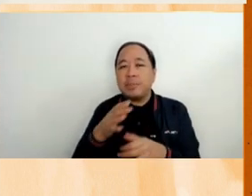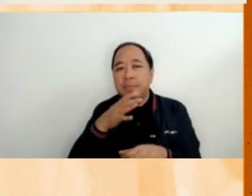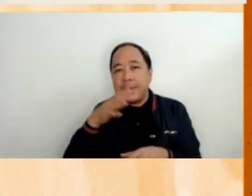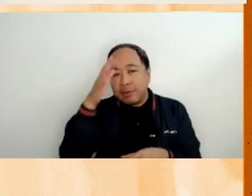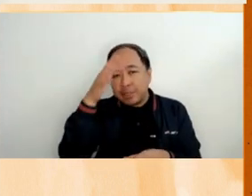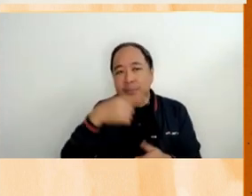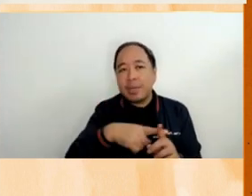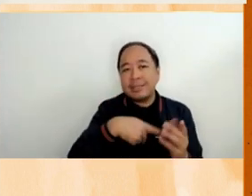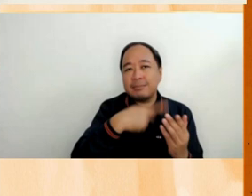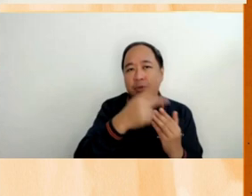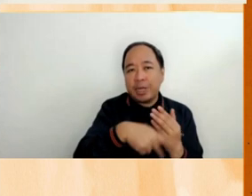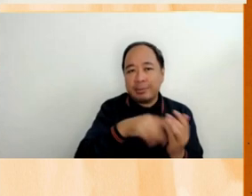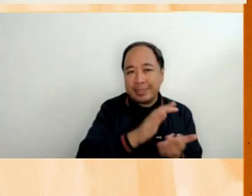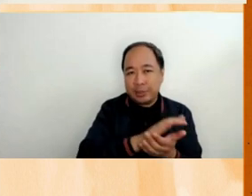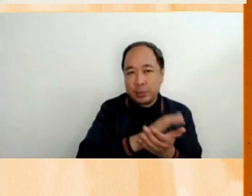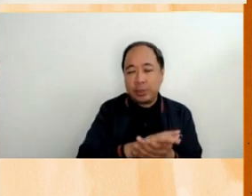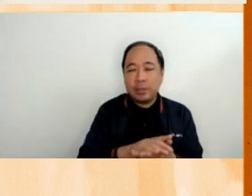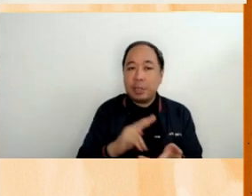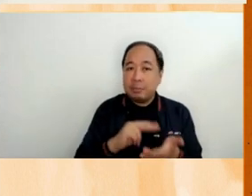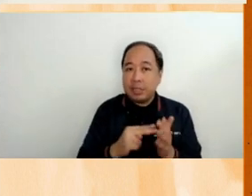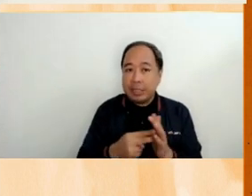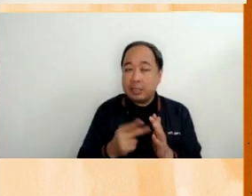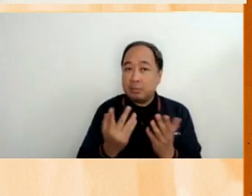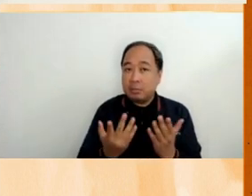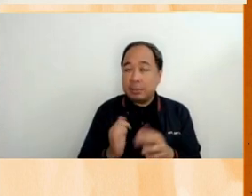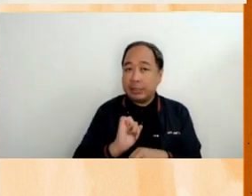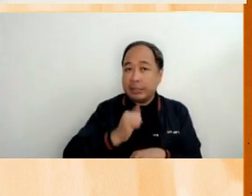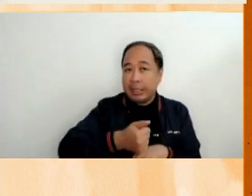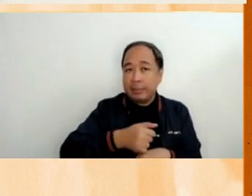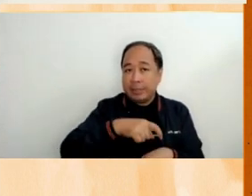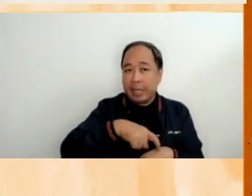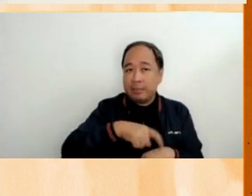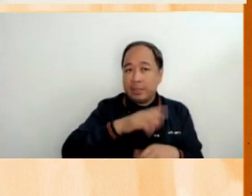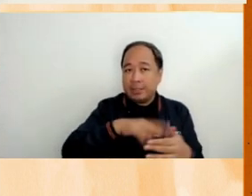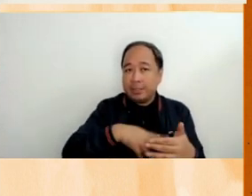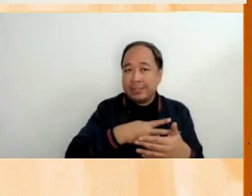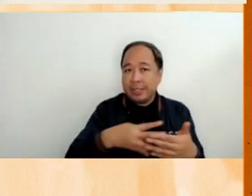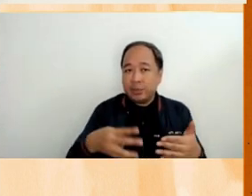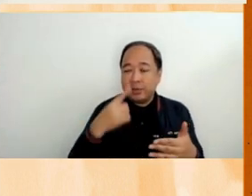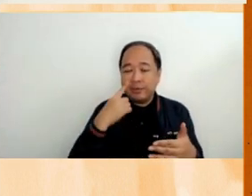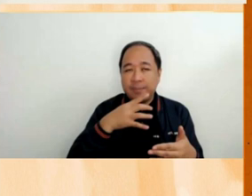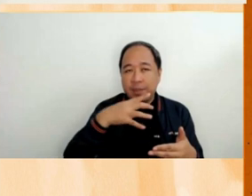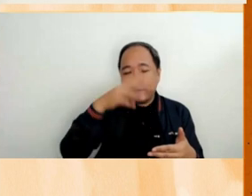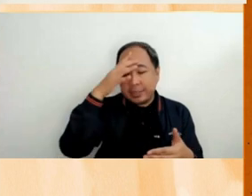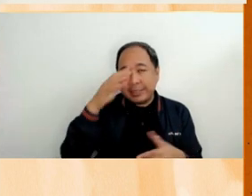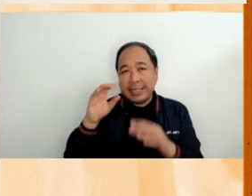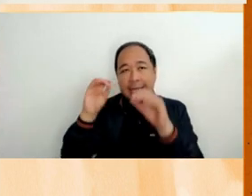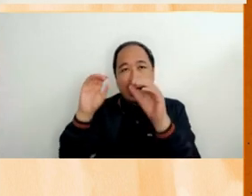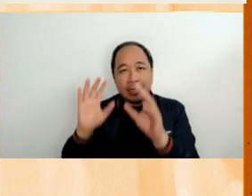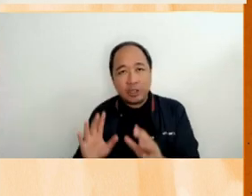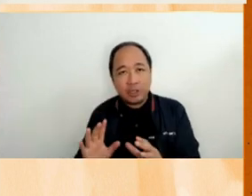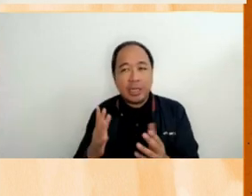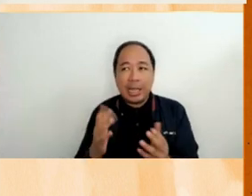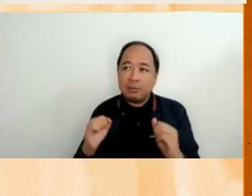program. That includes setting up times for parents and teachers to meet and get to know each